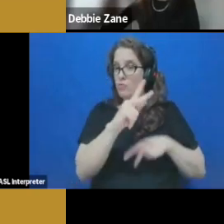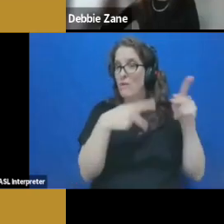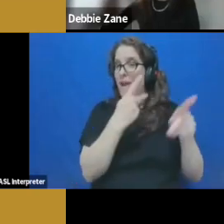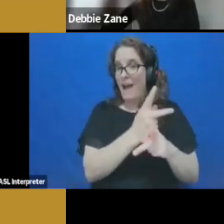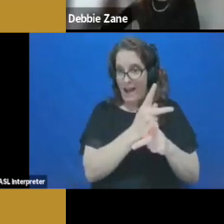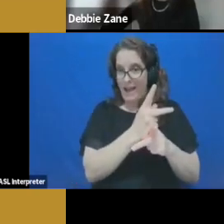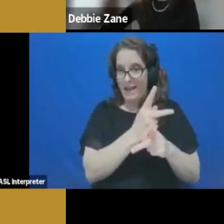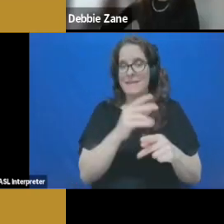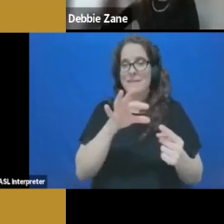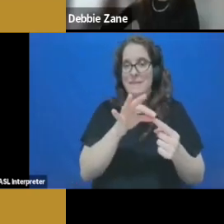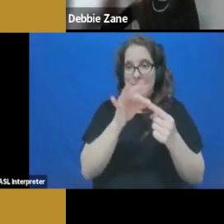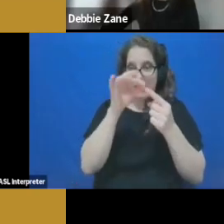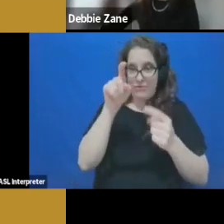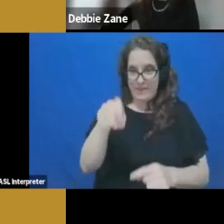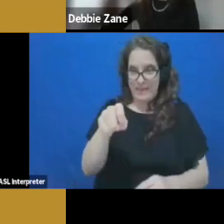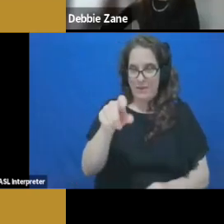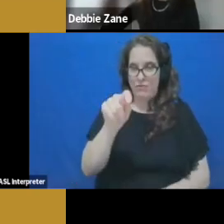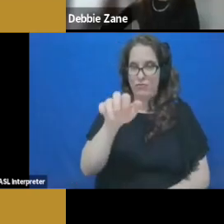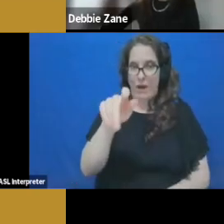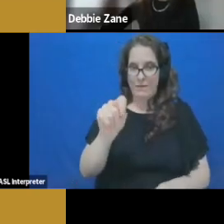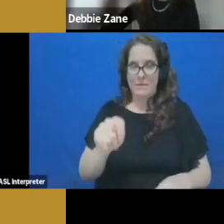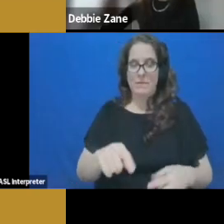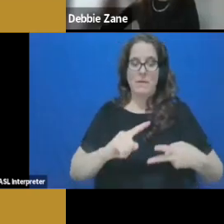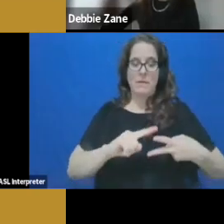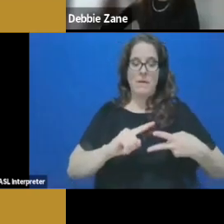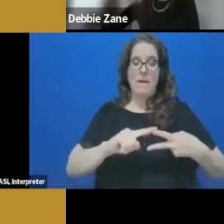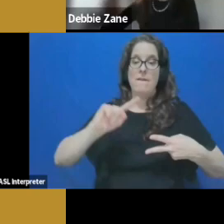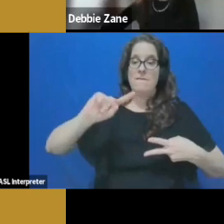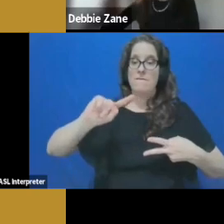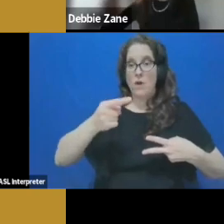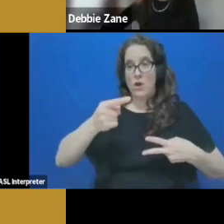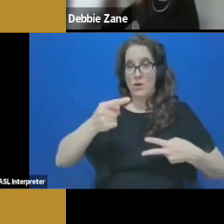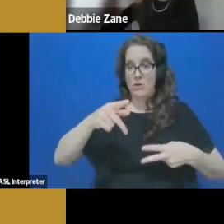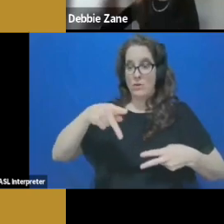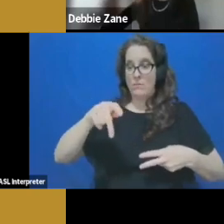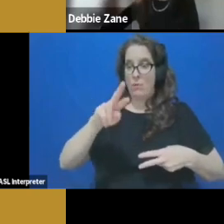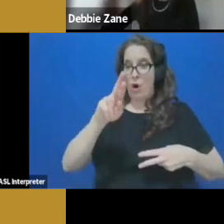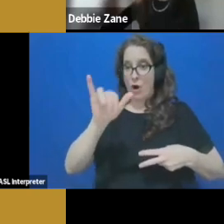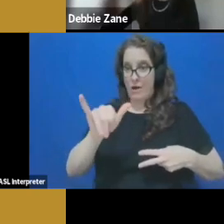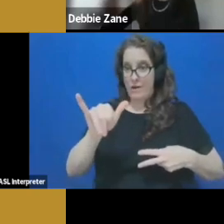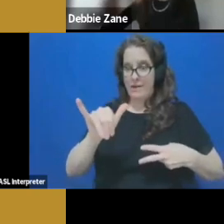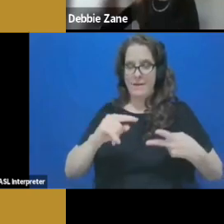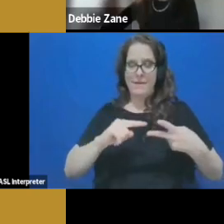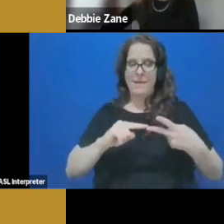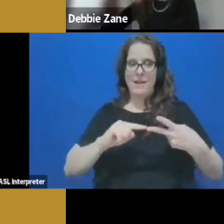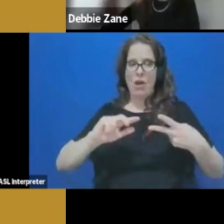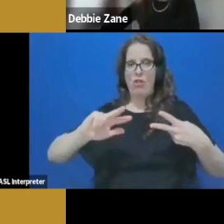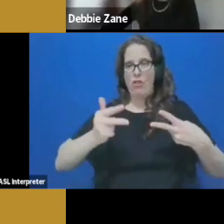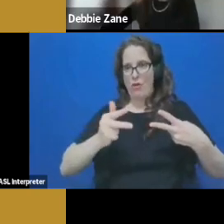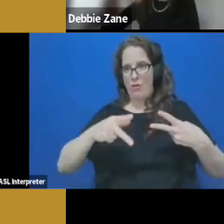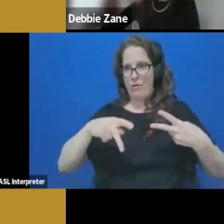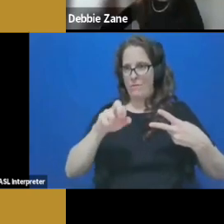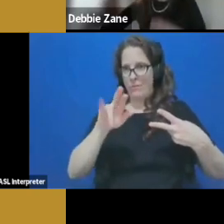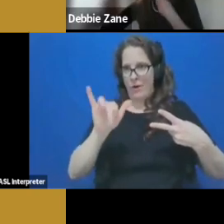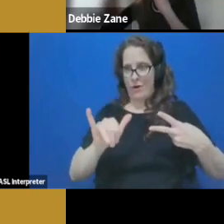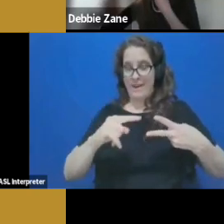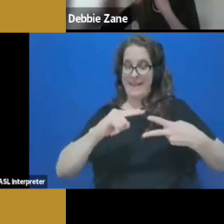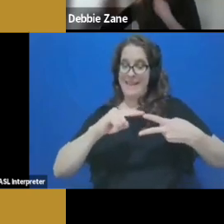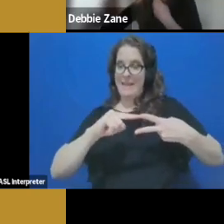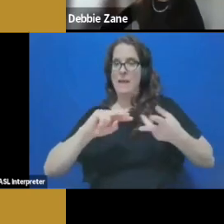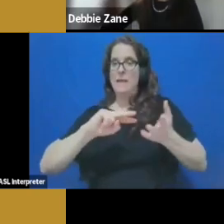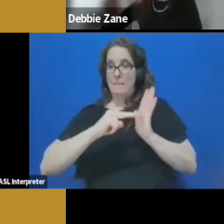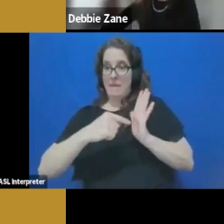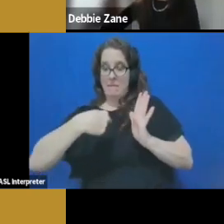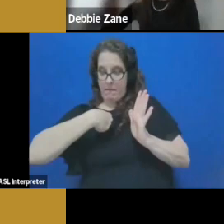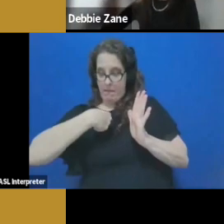party and third party. A first party trust is where the disabled individual uses their own assets to fund the